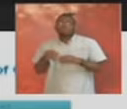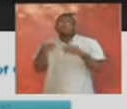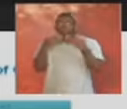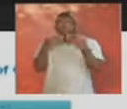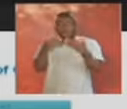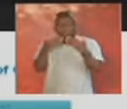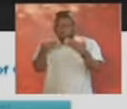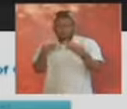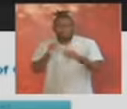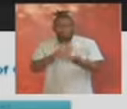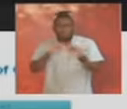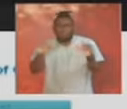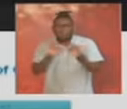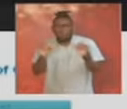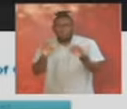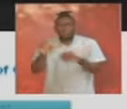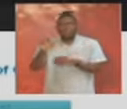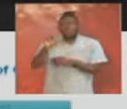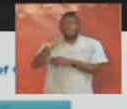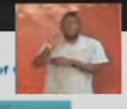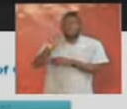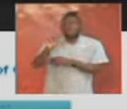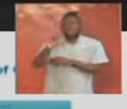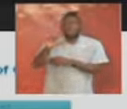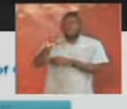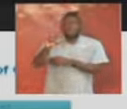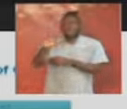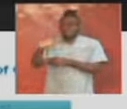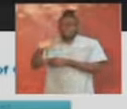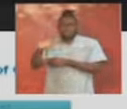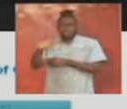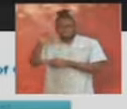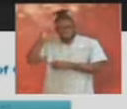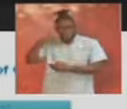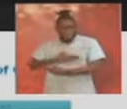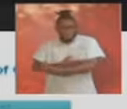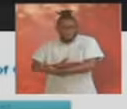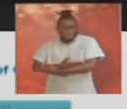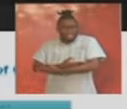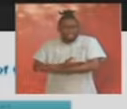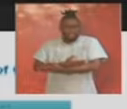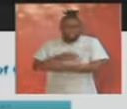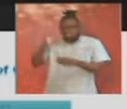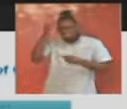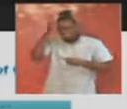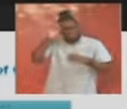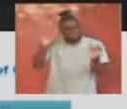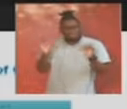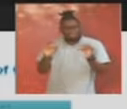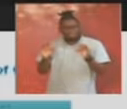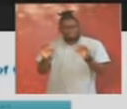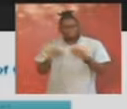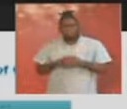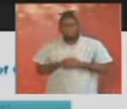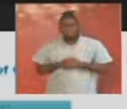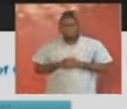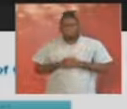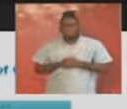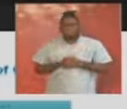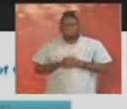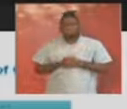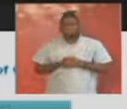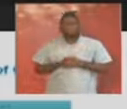among our pediatric population in Tobago. And when we look at the proportion of